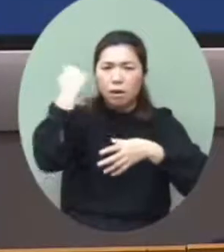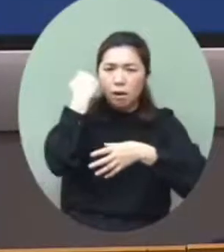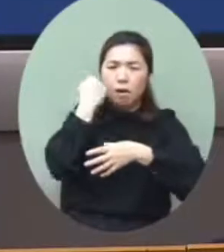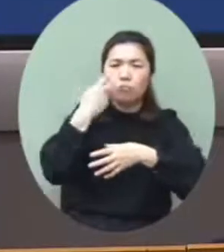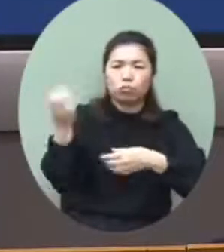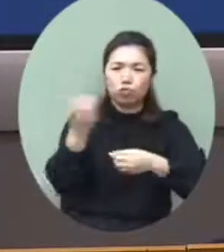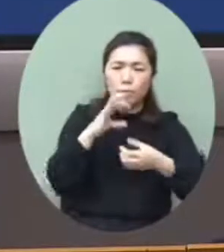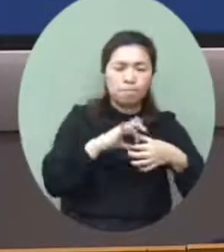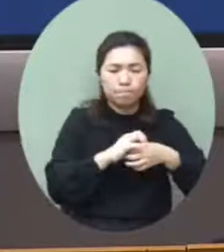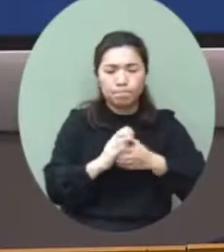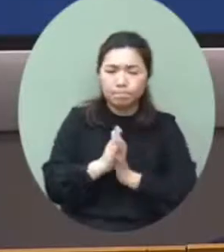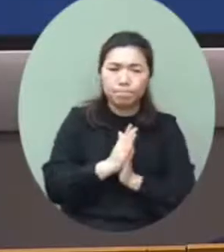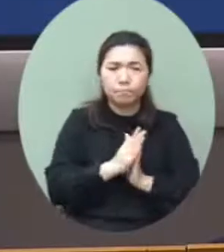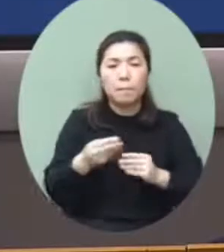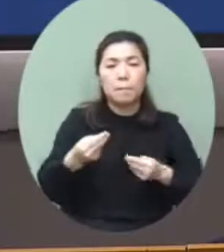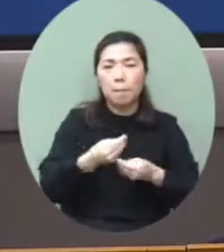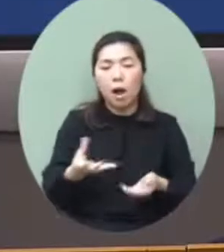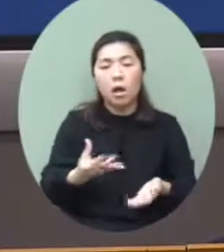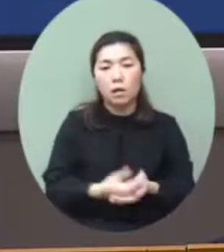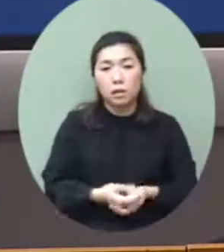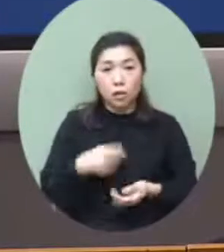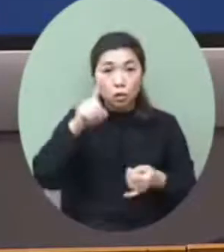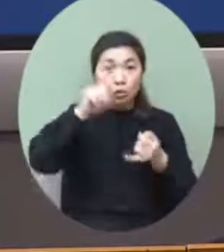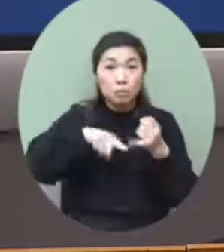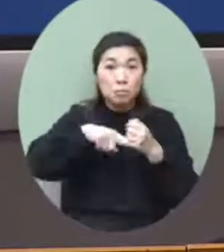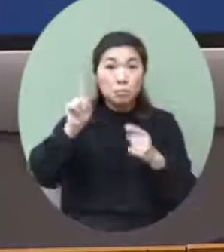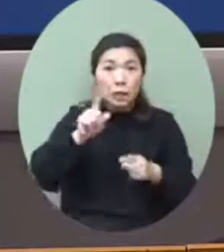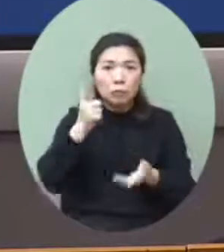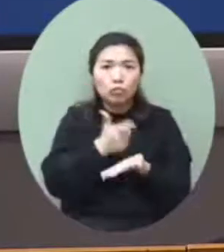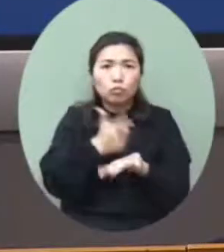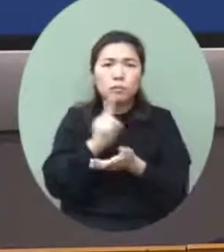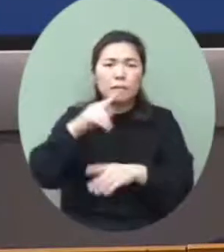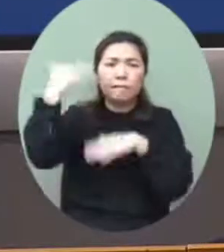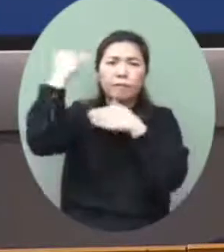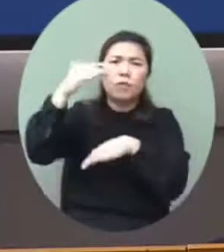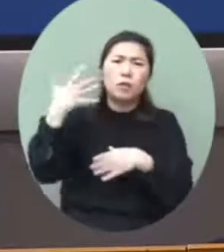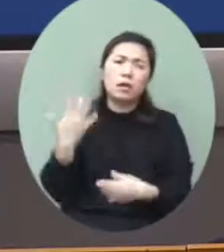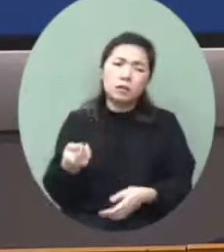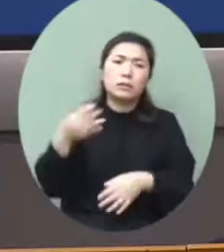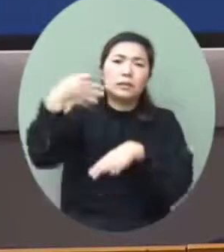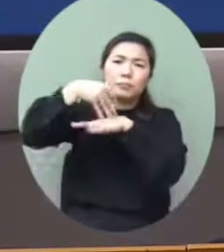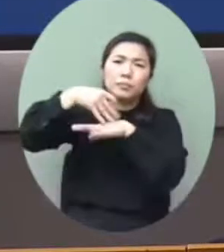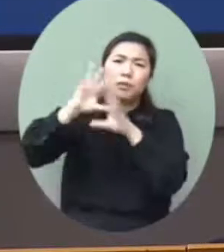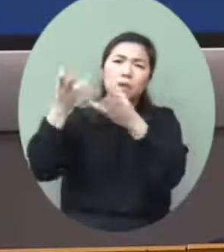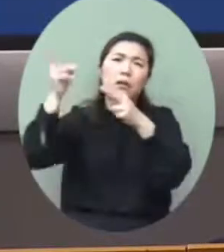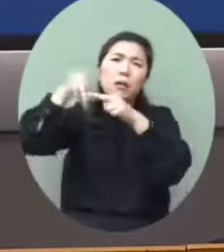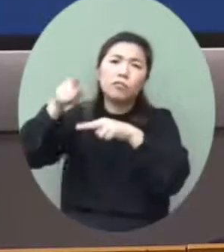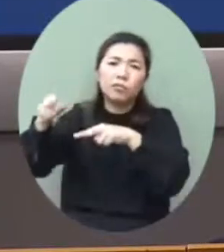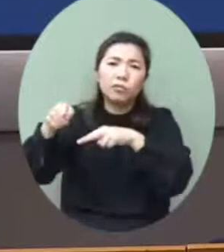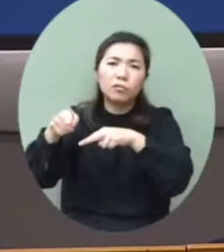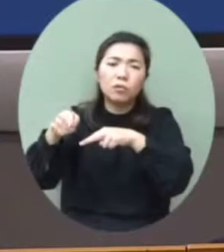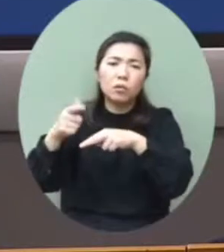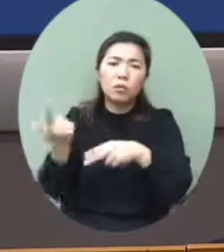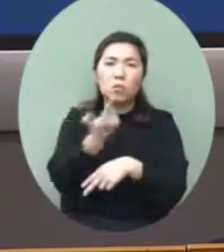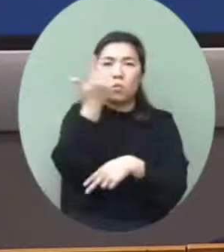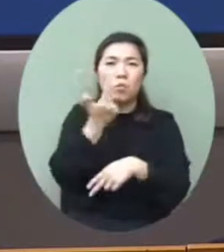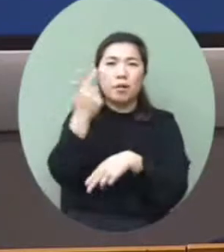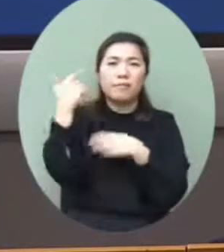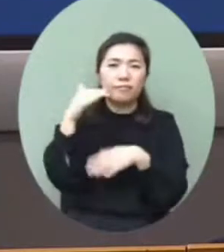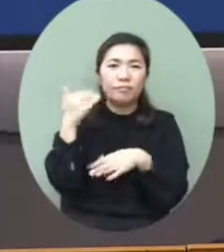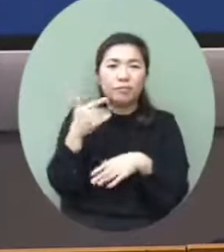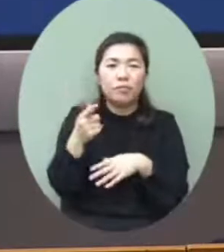So we must mobilize NGOs to help with the distribution due to the